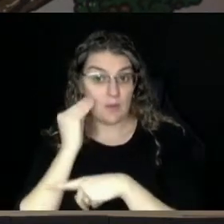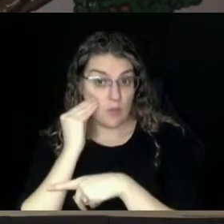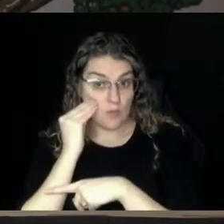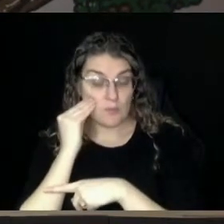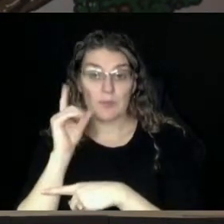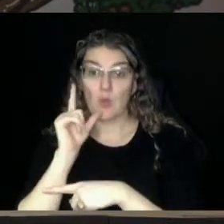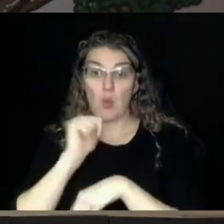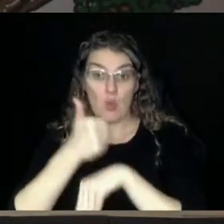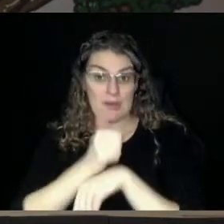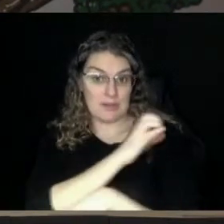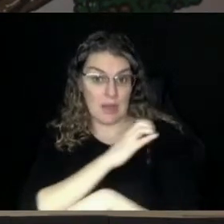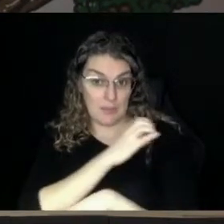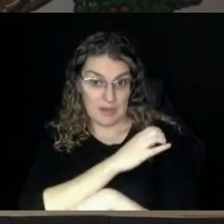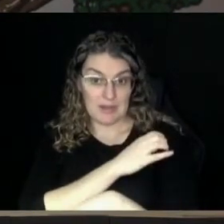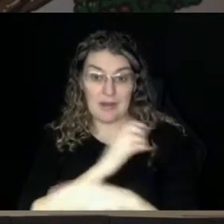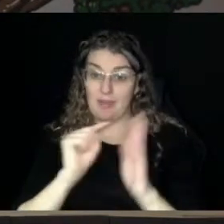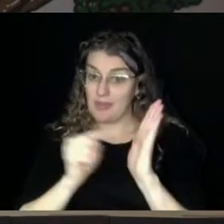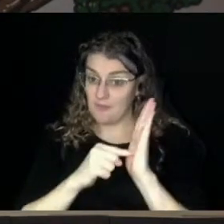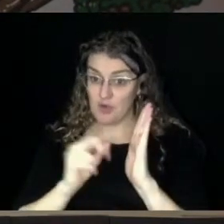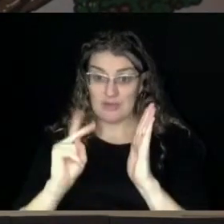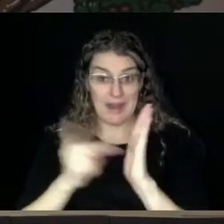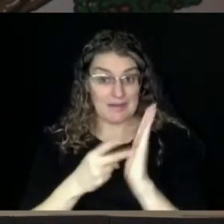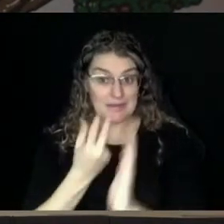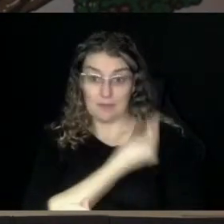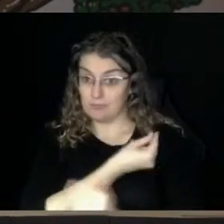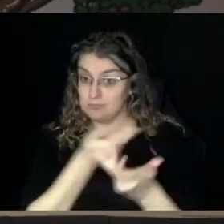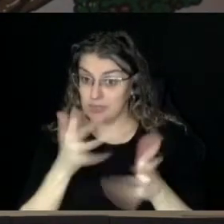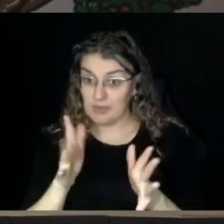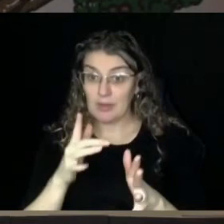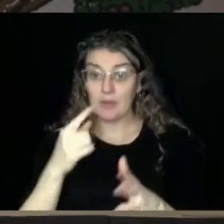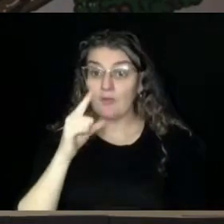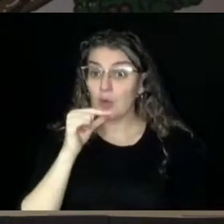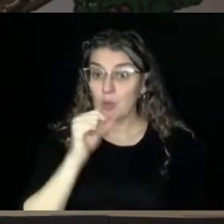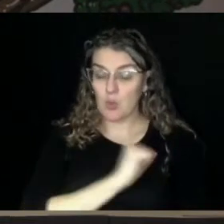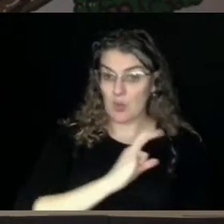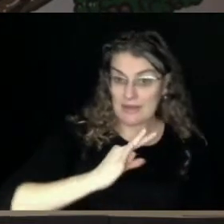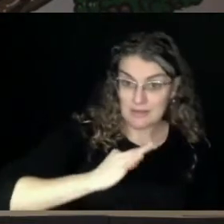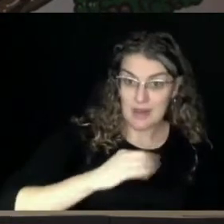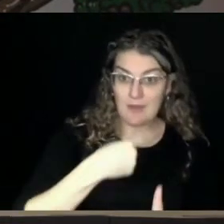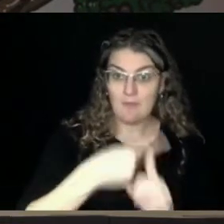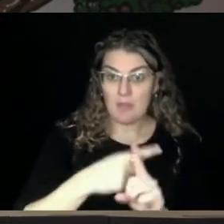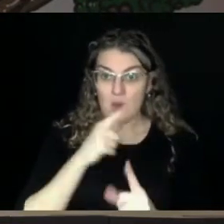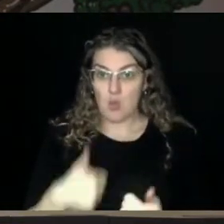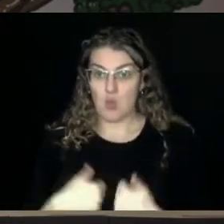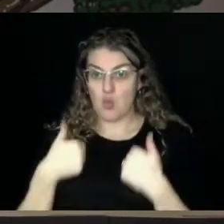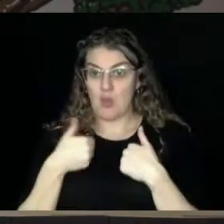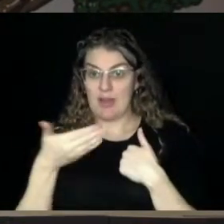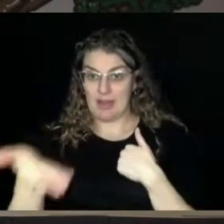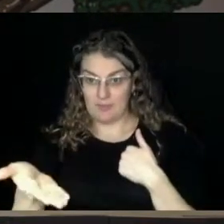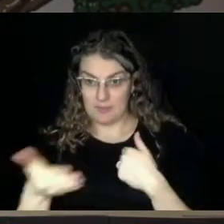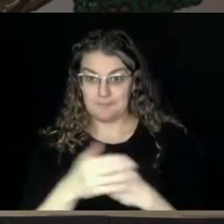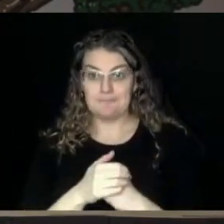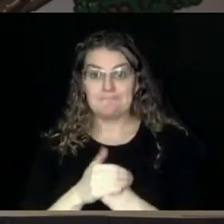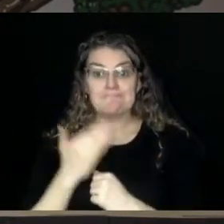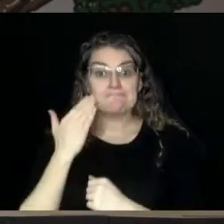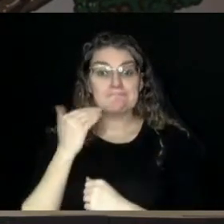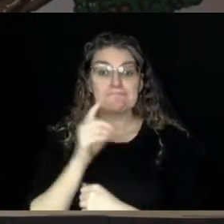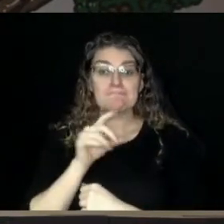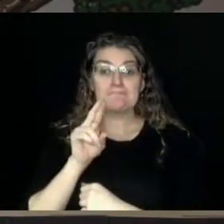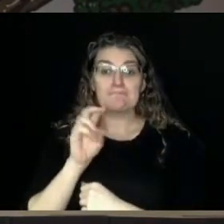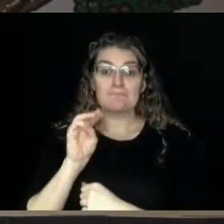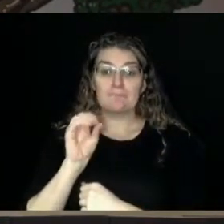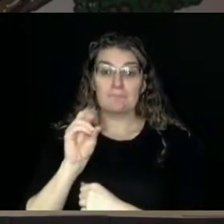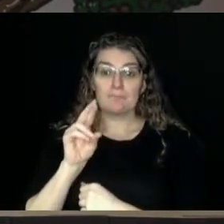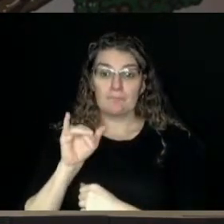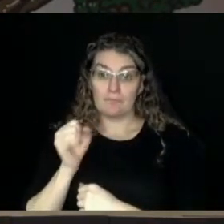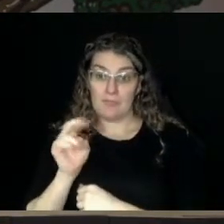vaccination, both first and second doses, for staff and residents in those care homes. As Dr. Morrison mentioned, it was a true